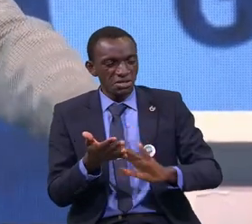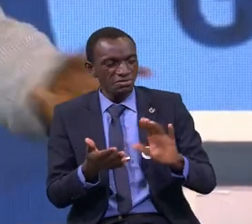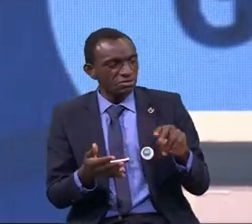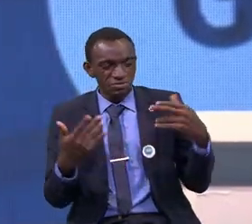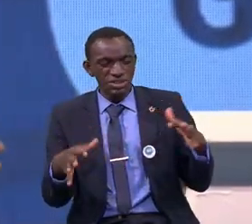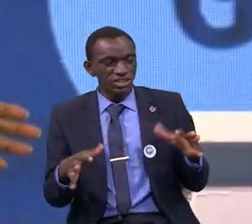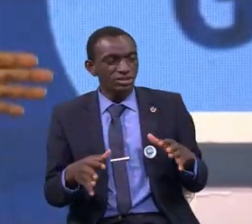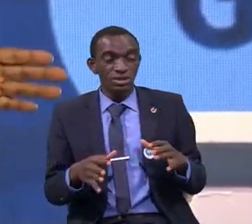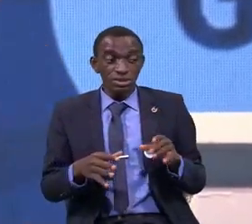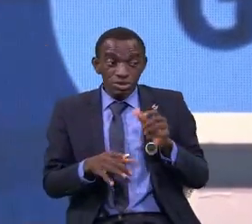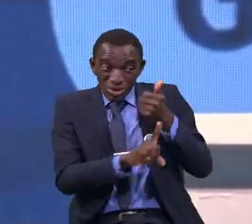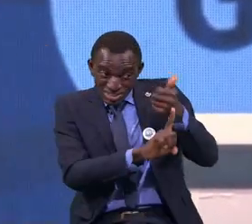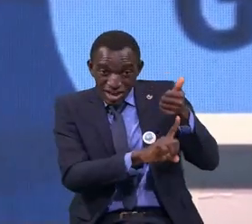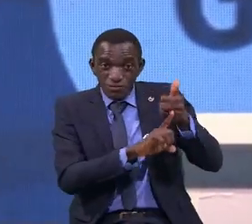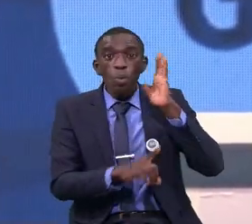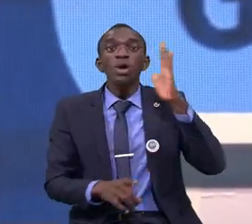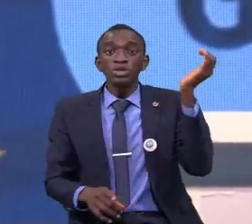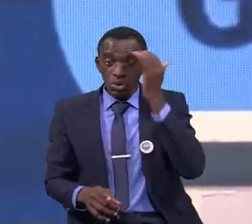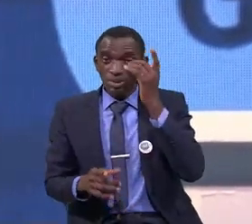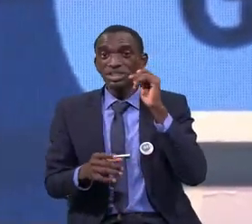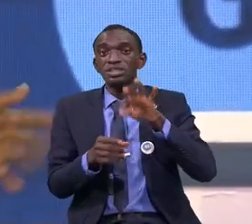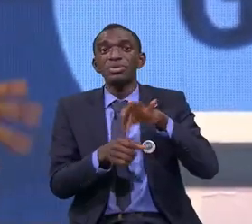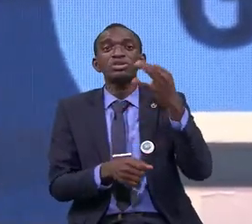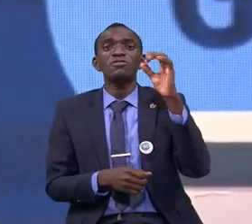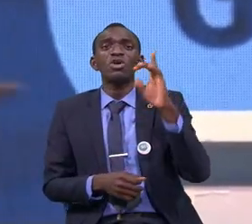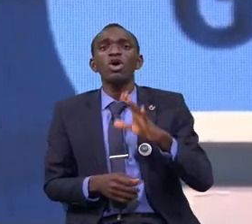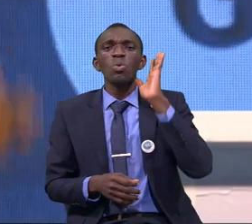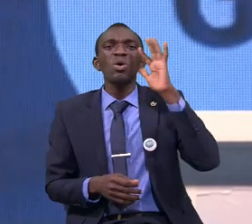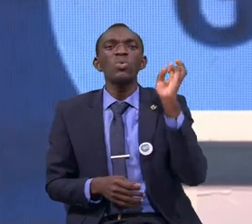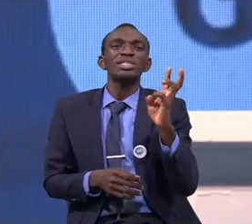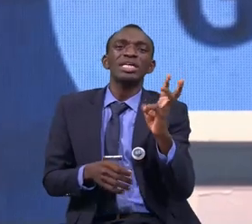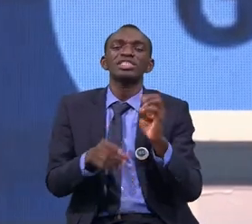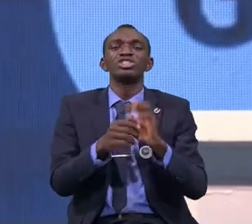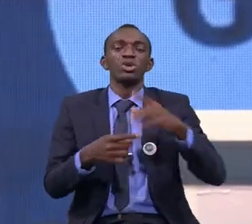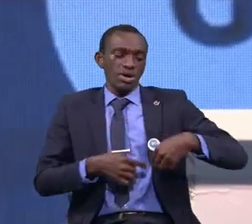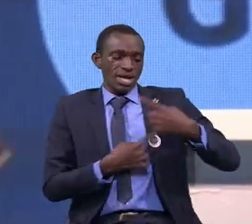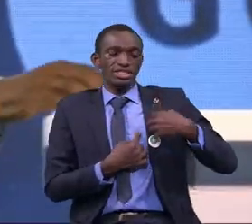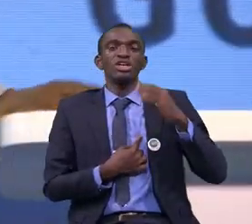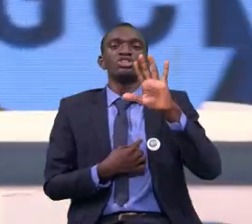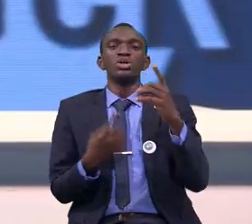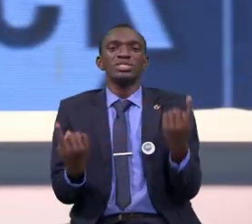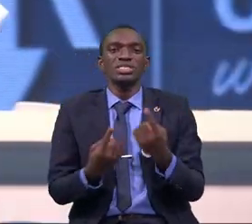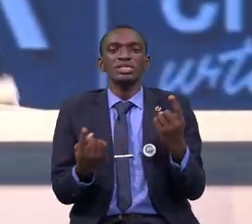of God will bear witness with your heart, your sin taken away.